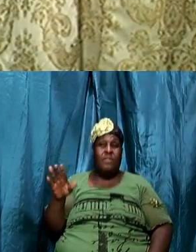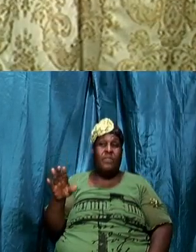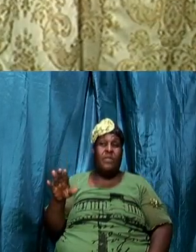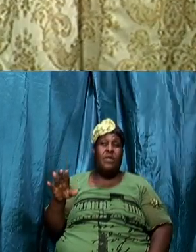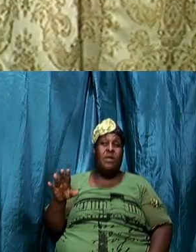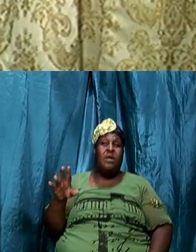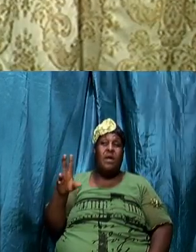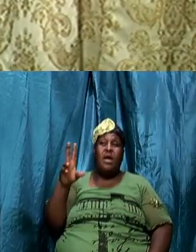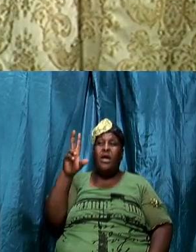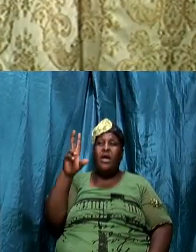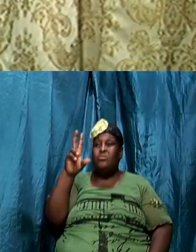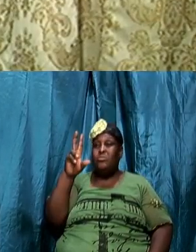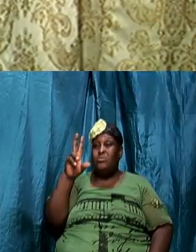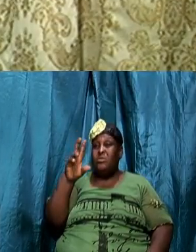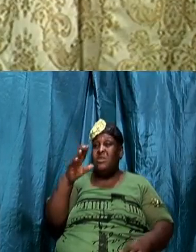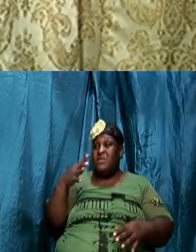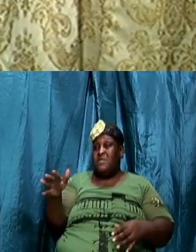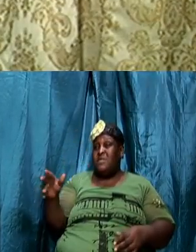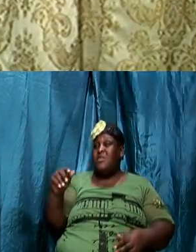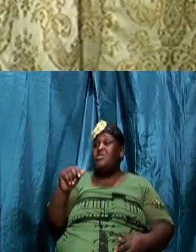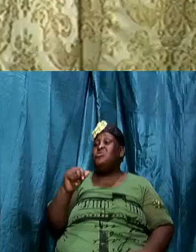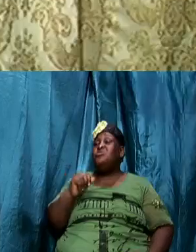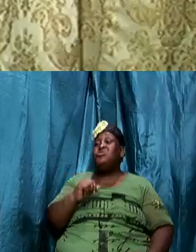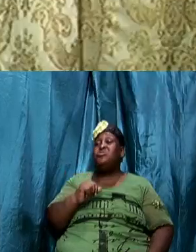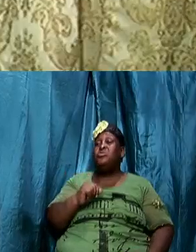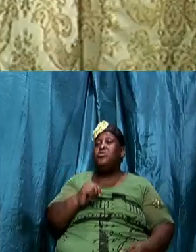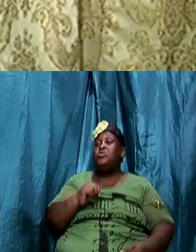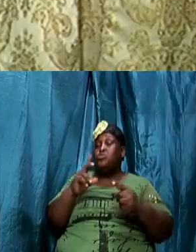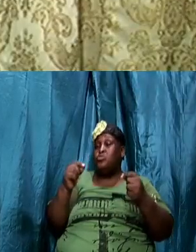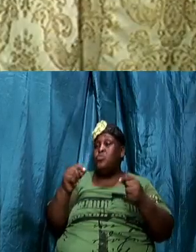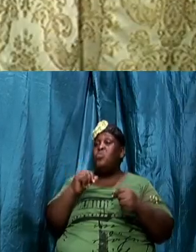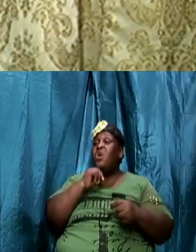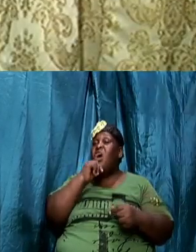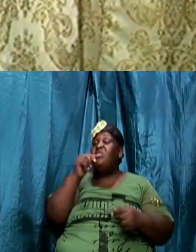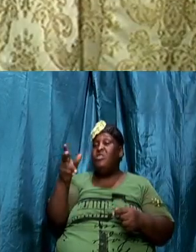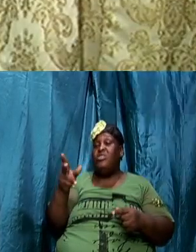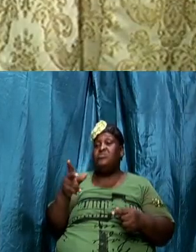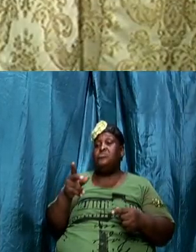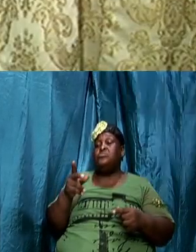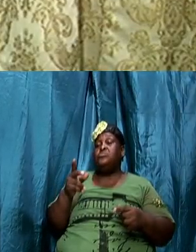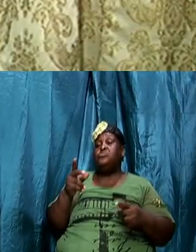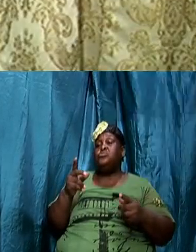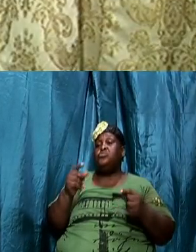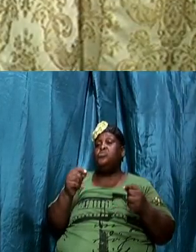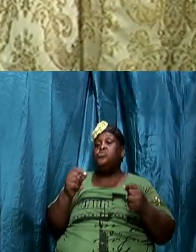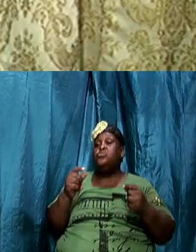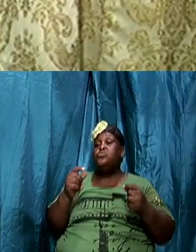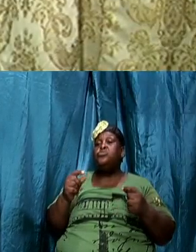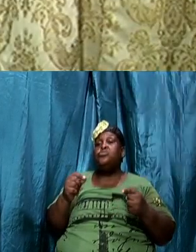Lack, things that they should have been doing that they didn't do and they were upbraided for.